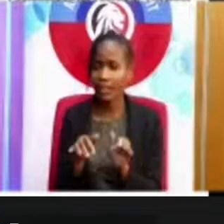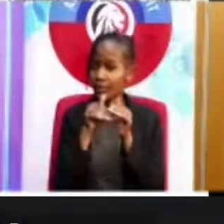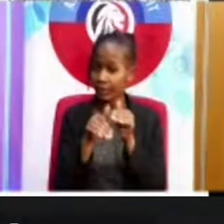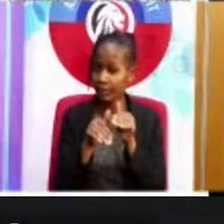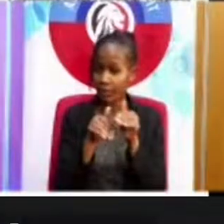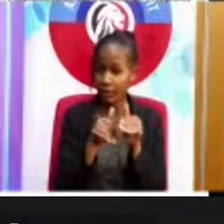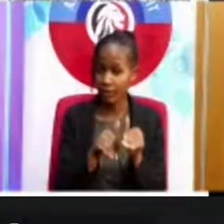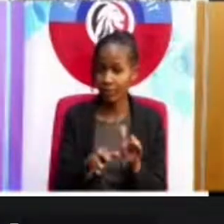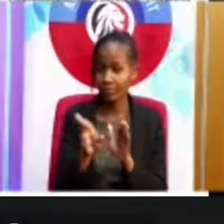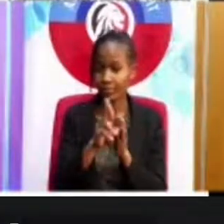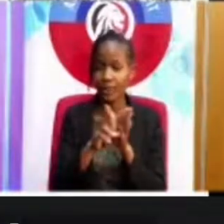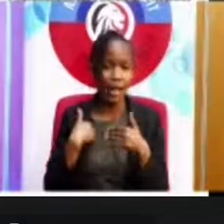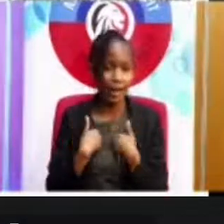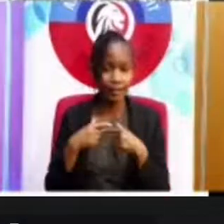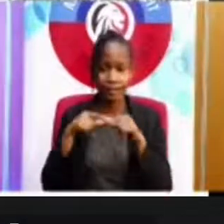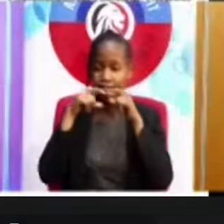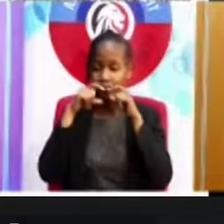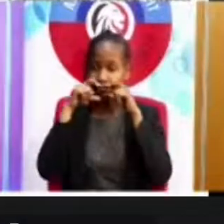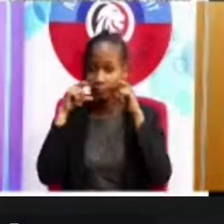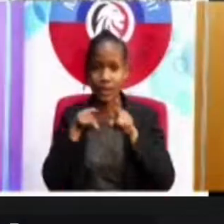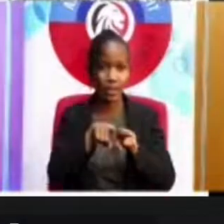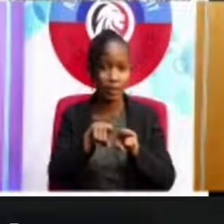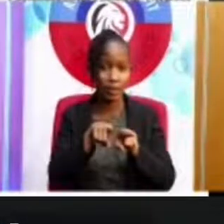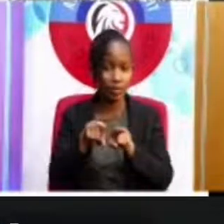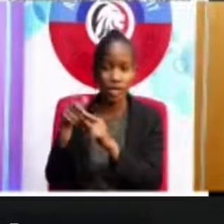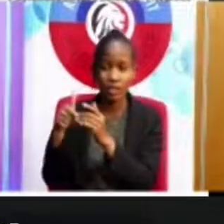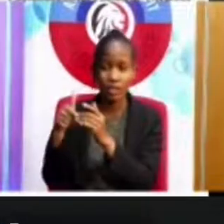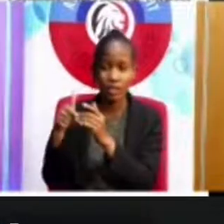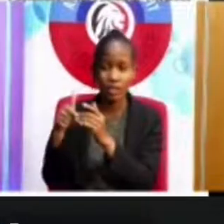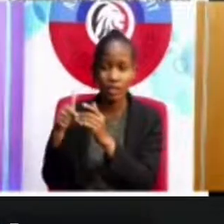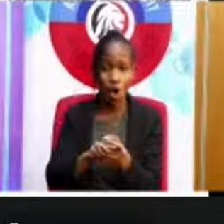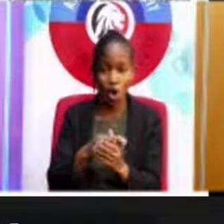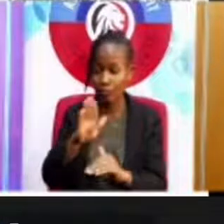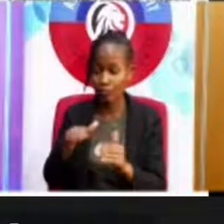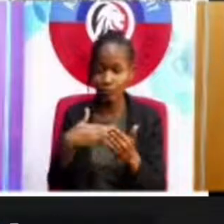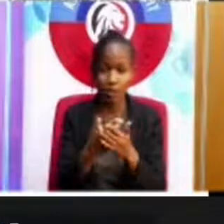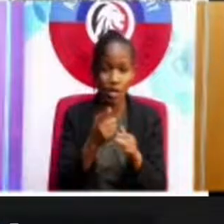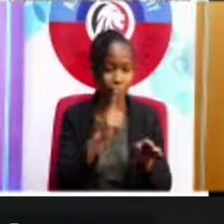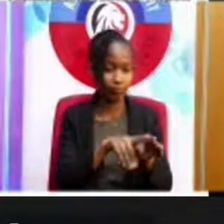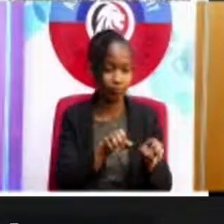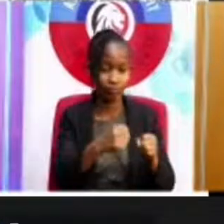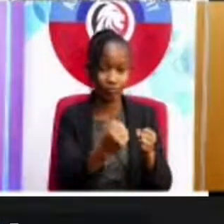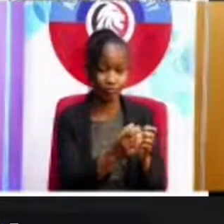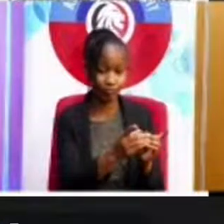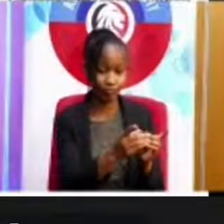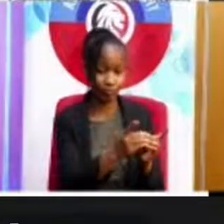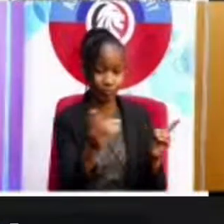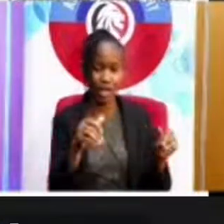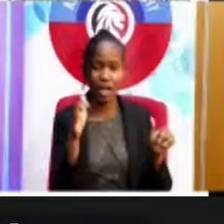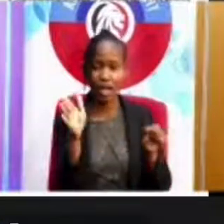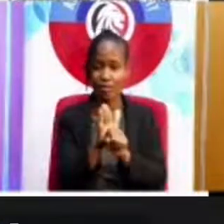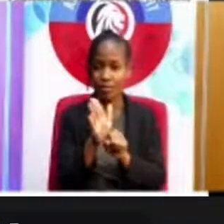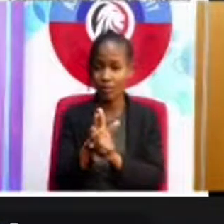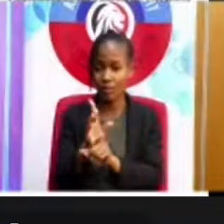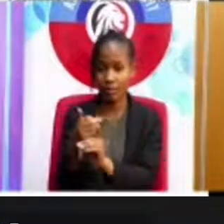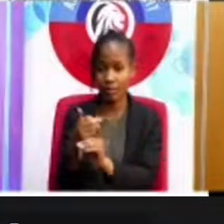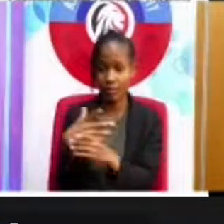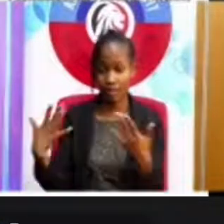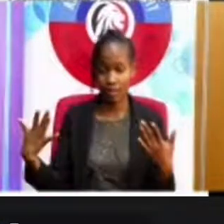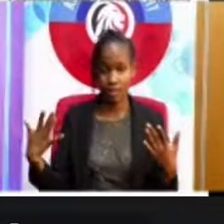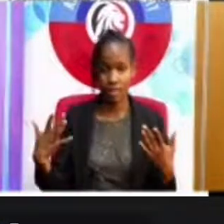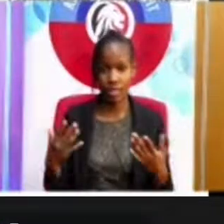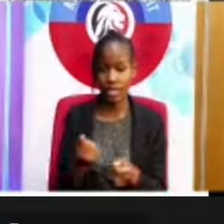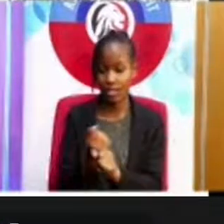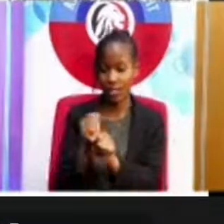sanitizing all the time, the social distancing, and so on and so forth. So safety of our staff has been key, and we